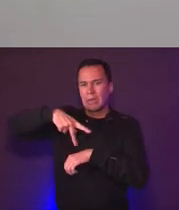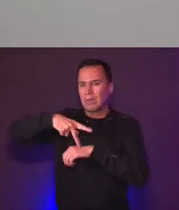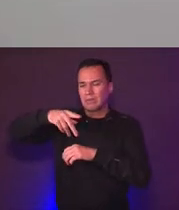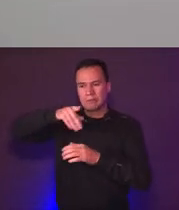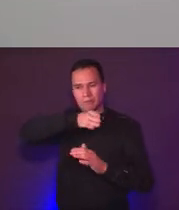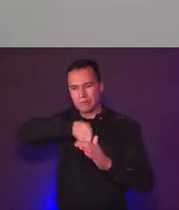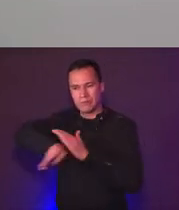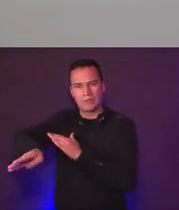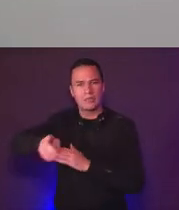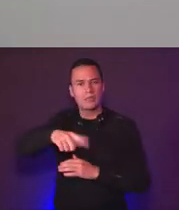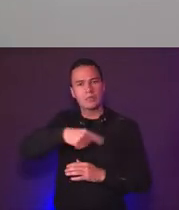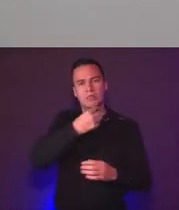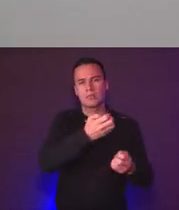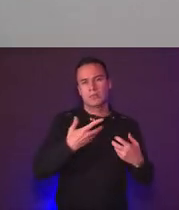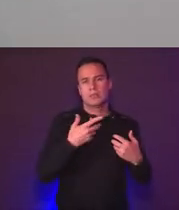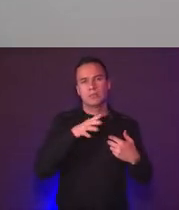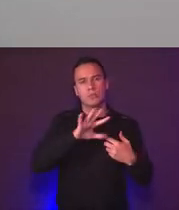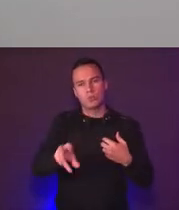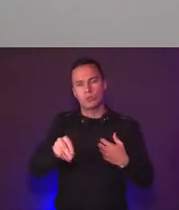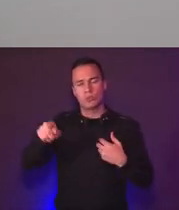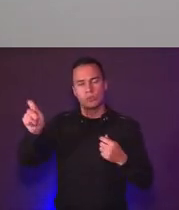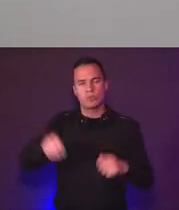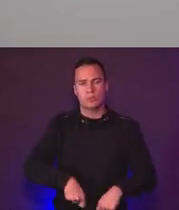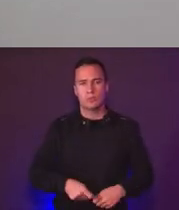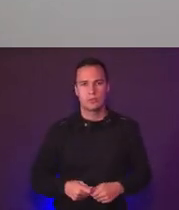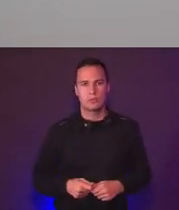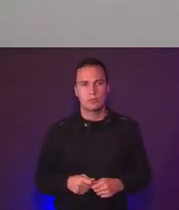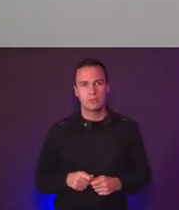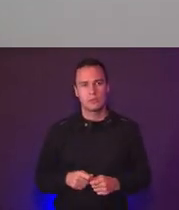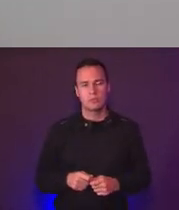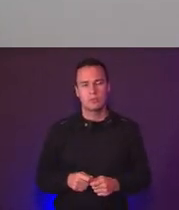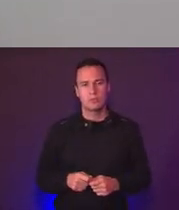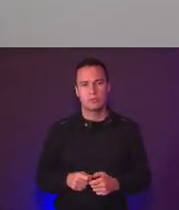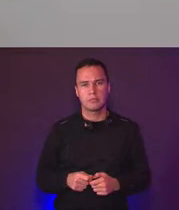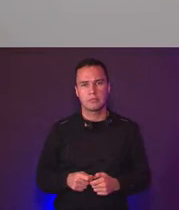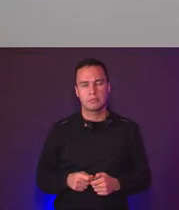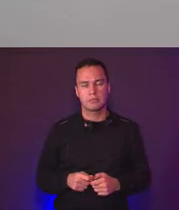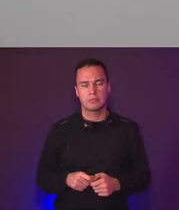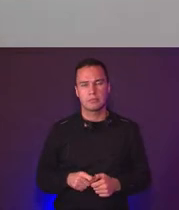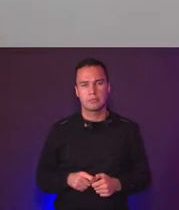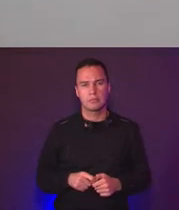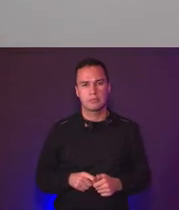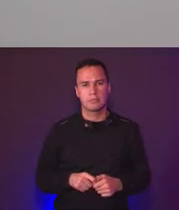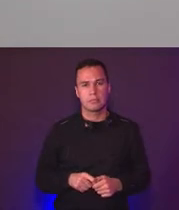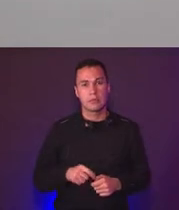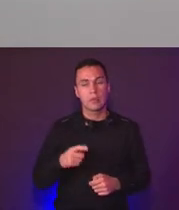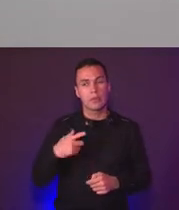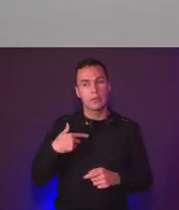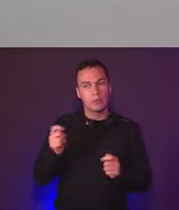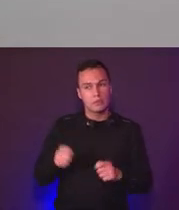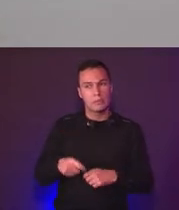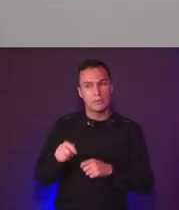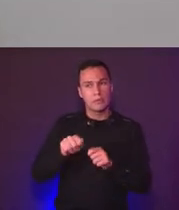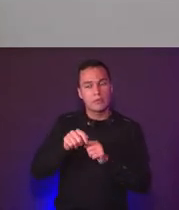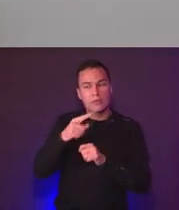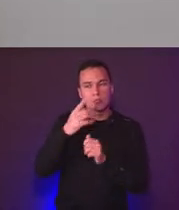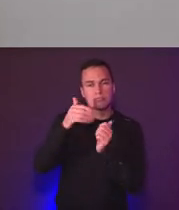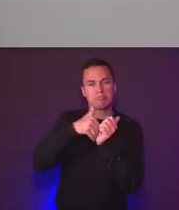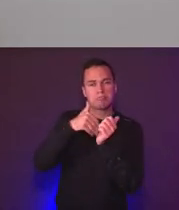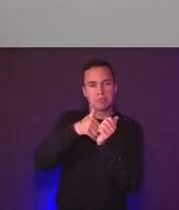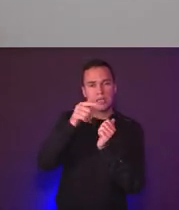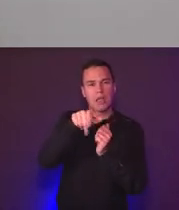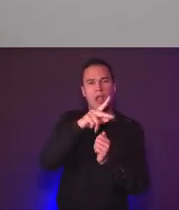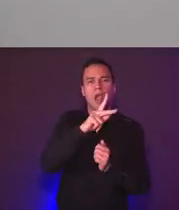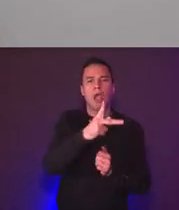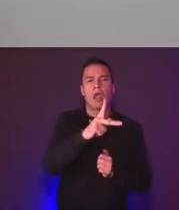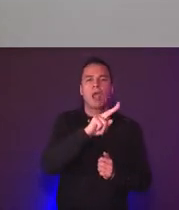Elliot Jaspin from the University of Missouri, IRE's home. I can say with total confidence that without Phil